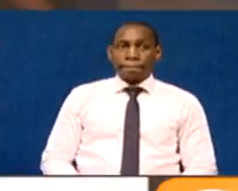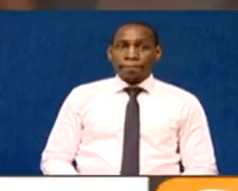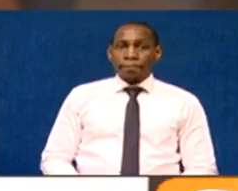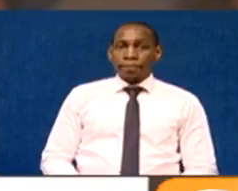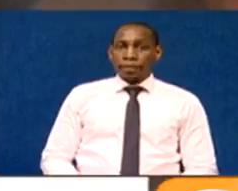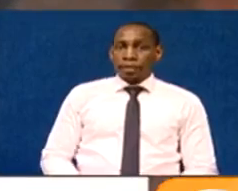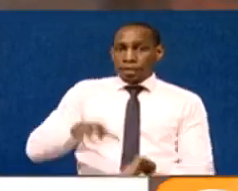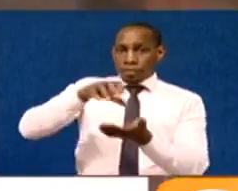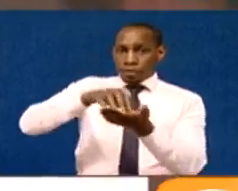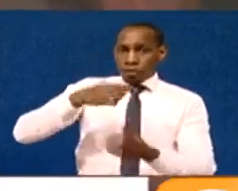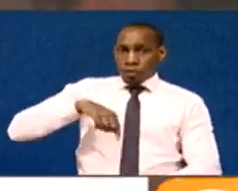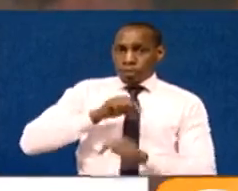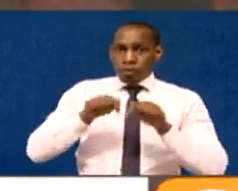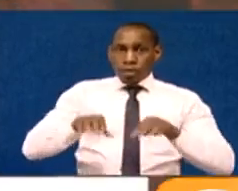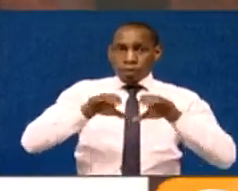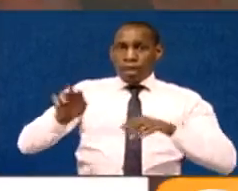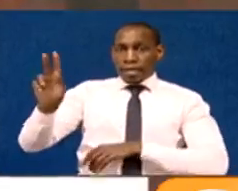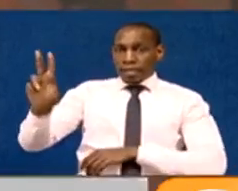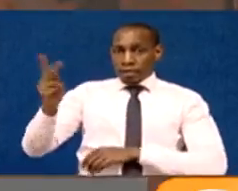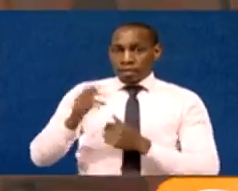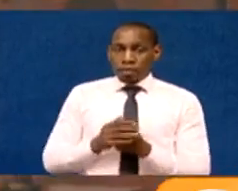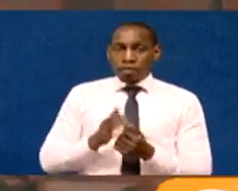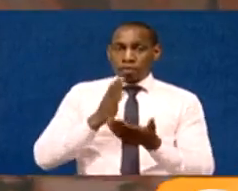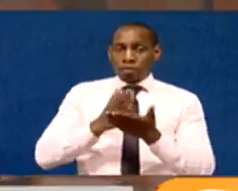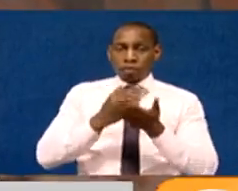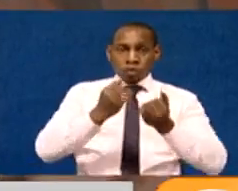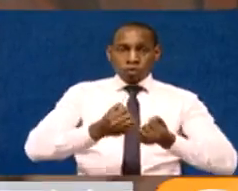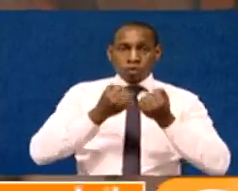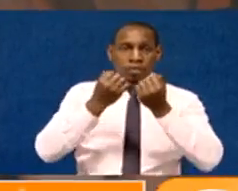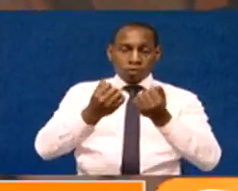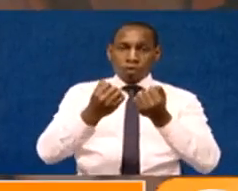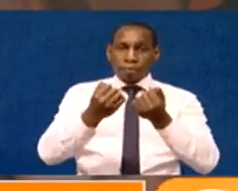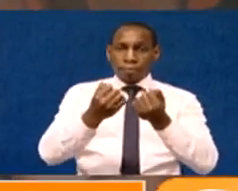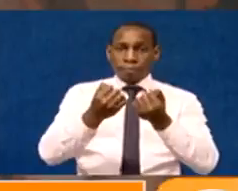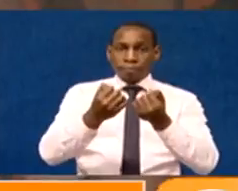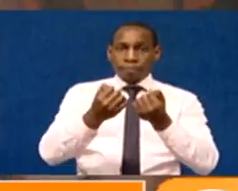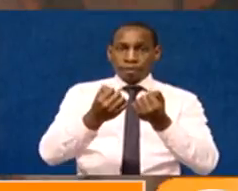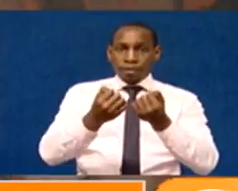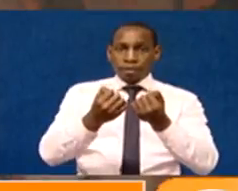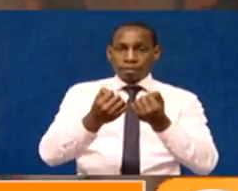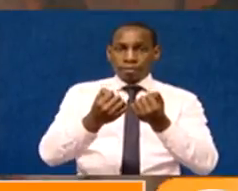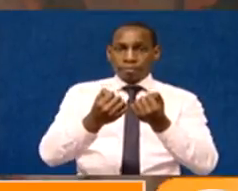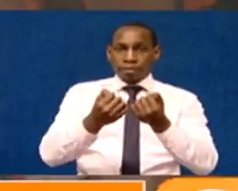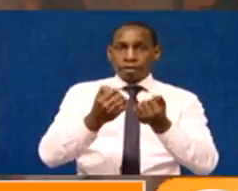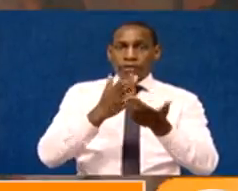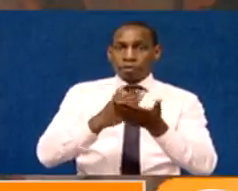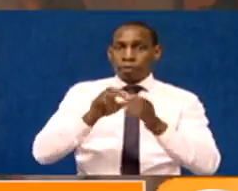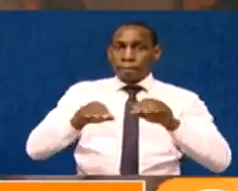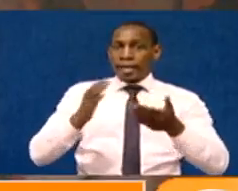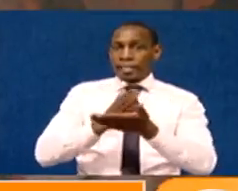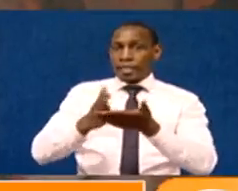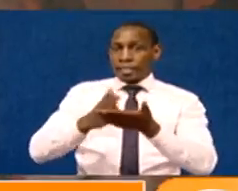Our positioning today in our market in Kenya is that we are quite resilient and strong with our growth momentum. So our market